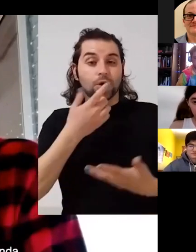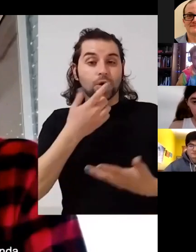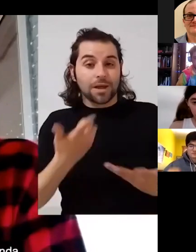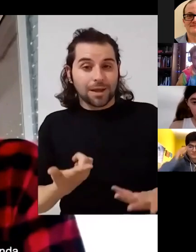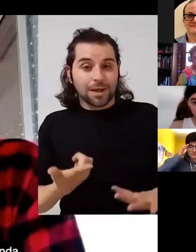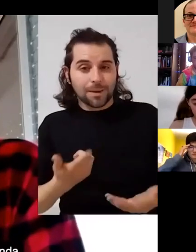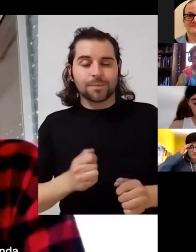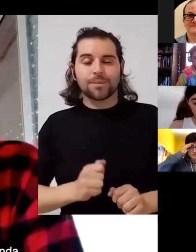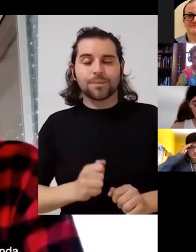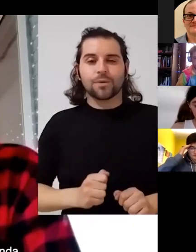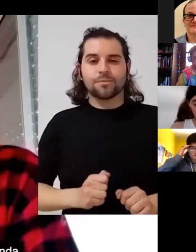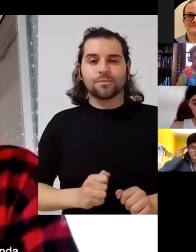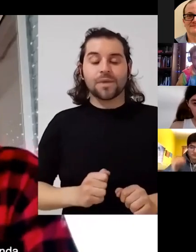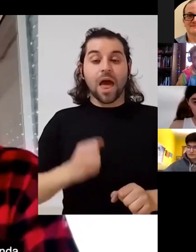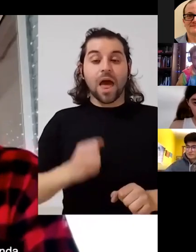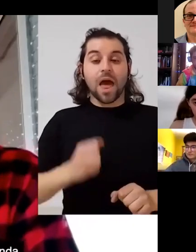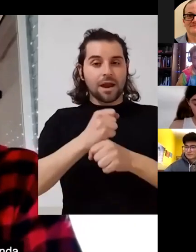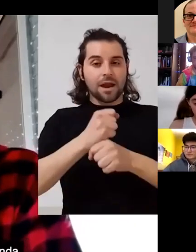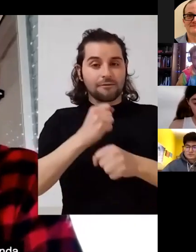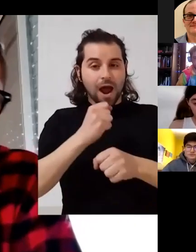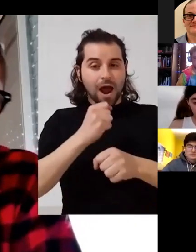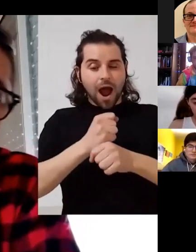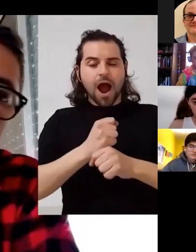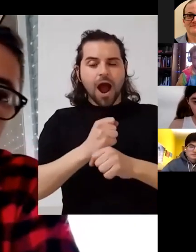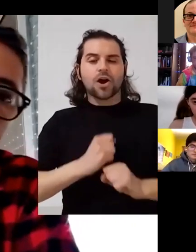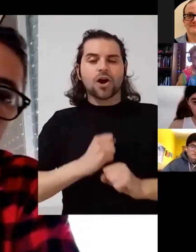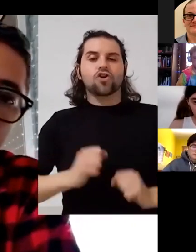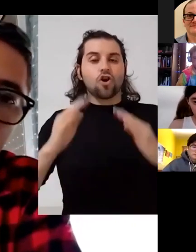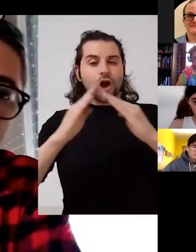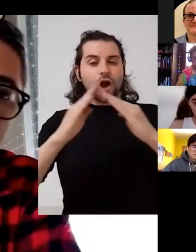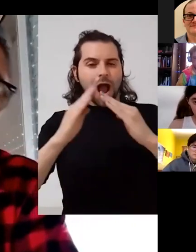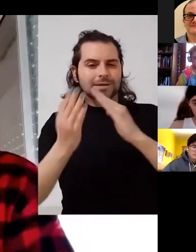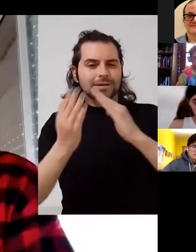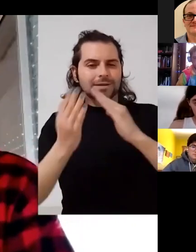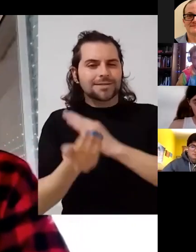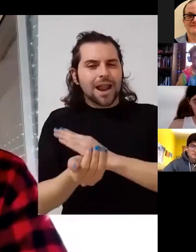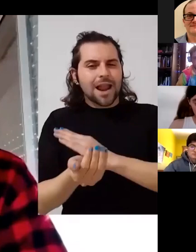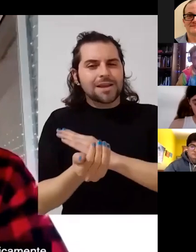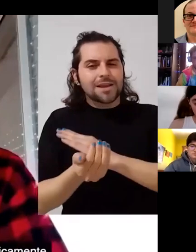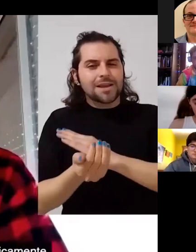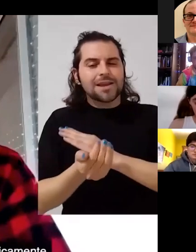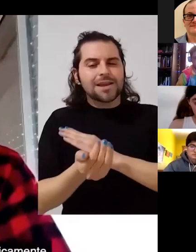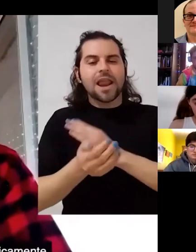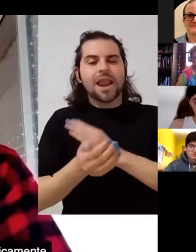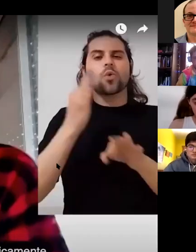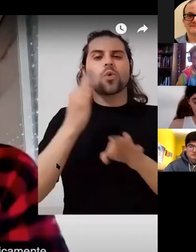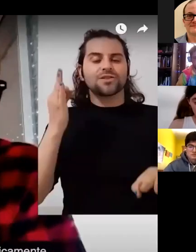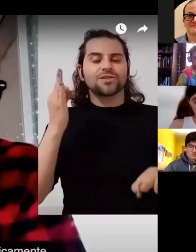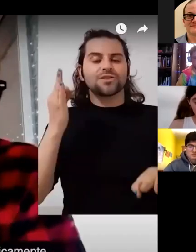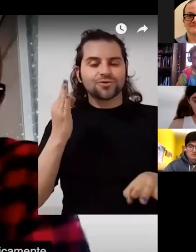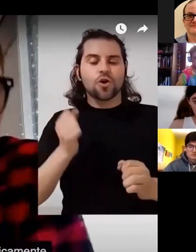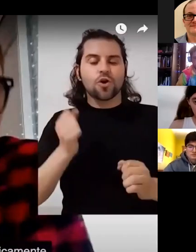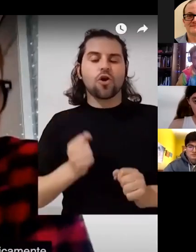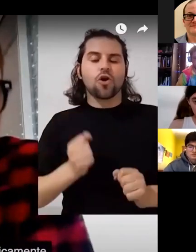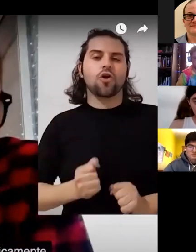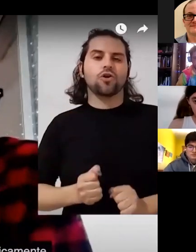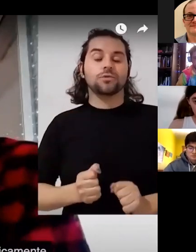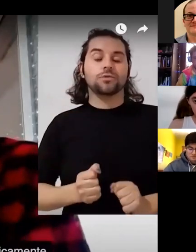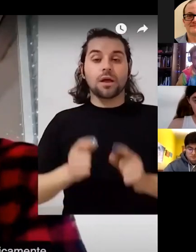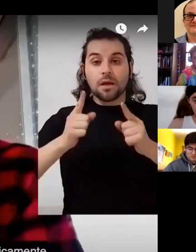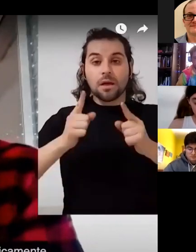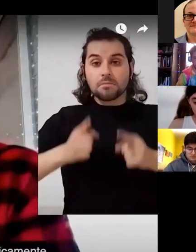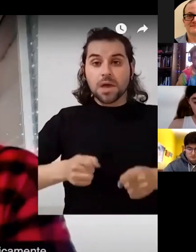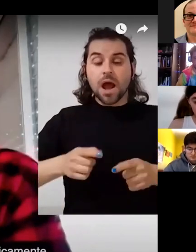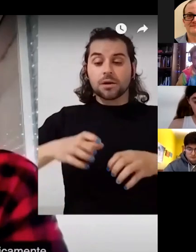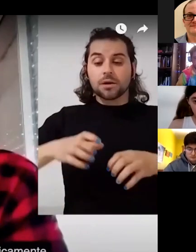actually by other variables like access to work, housing, education,